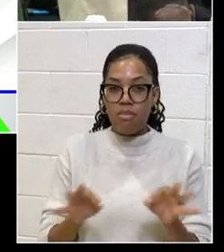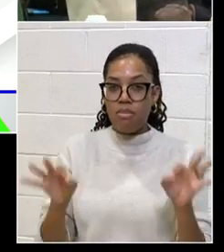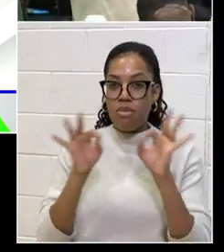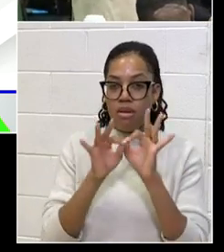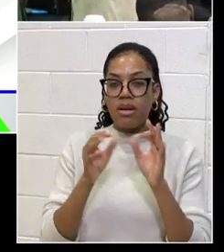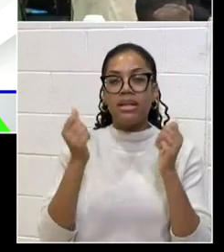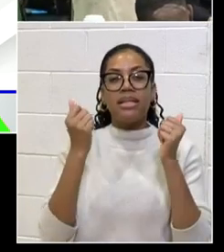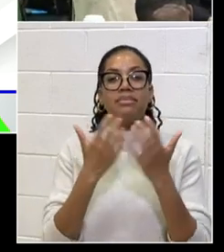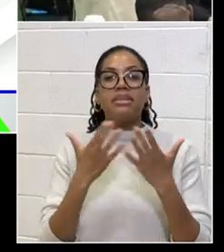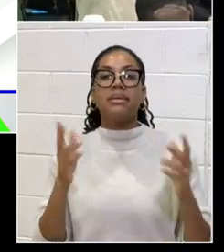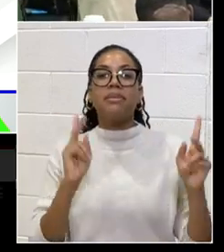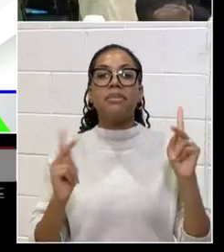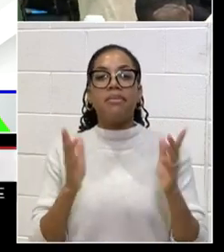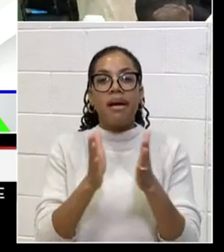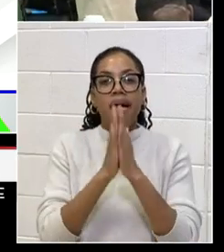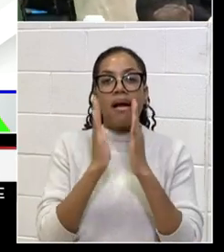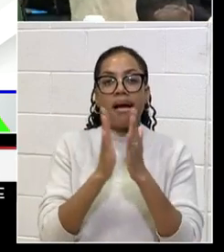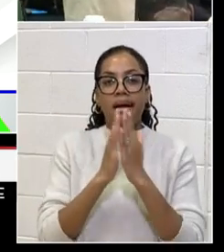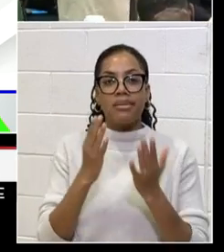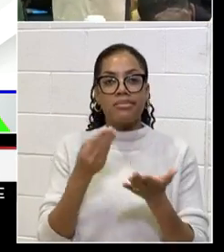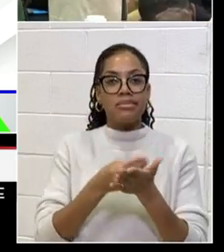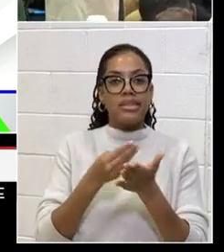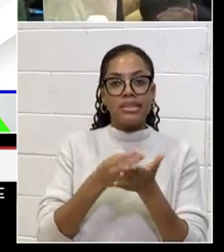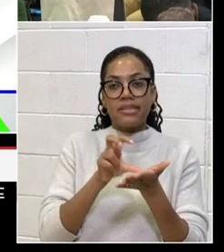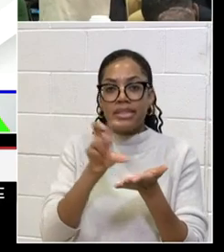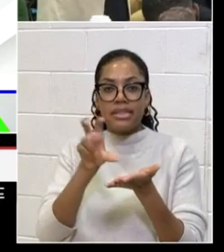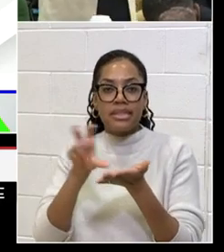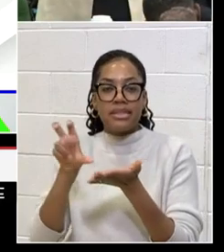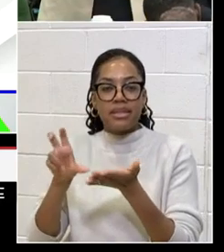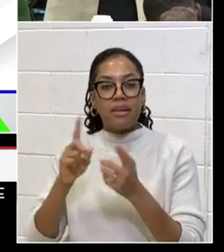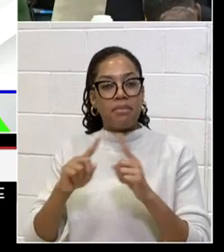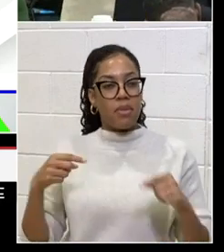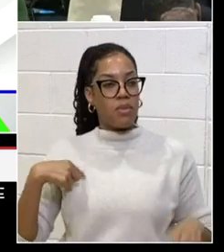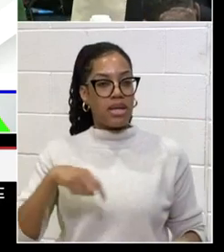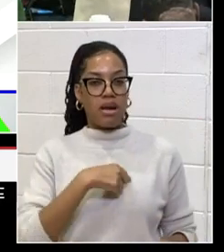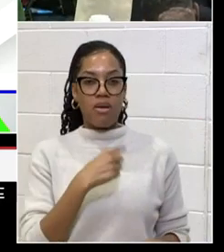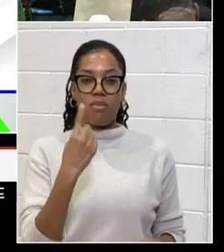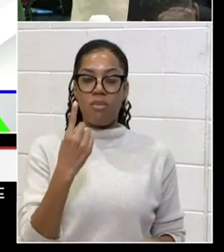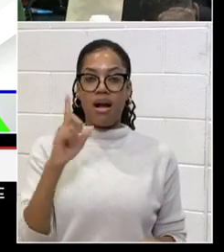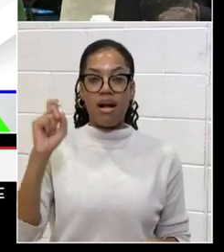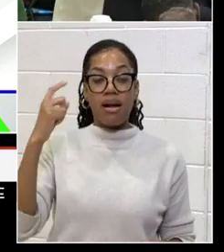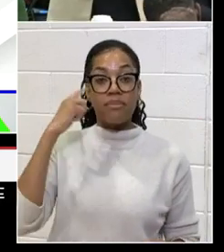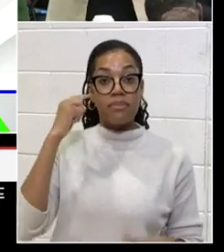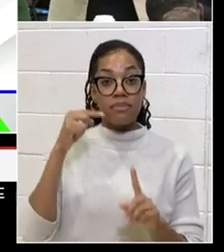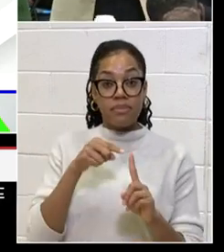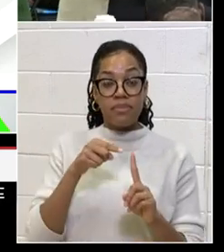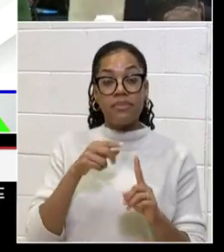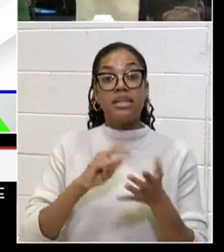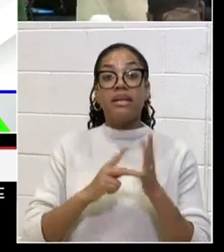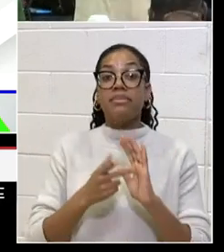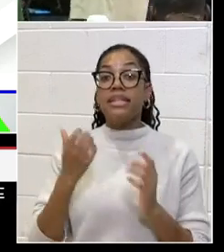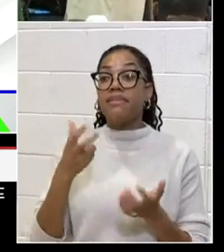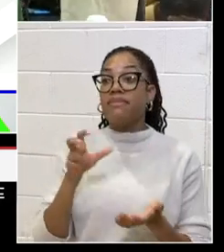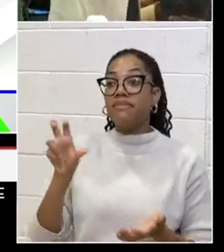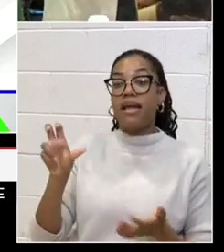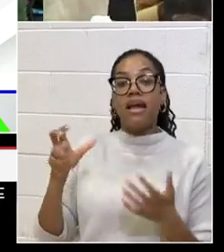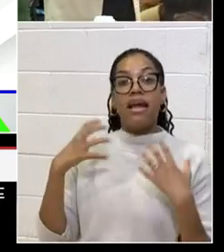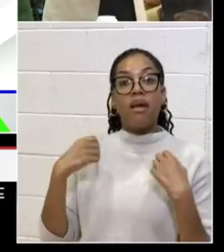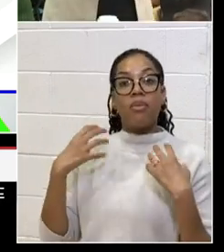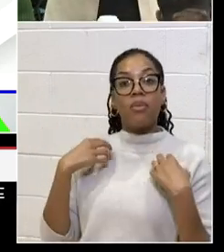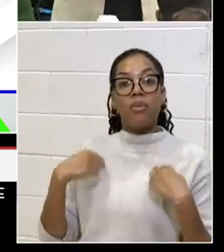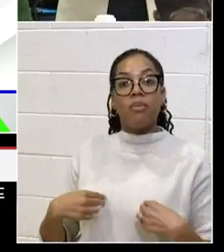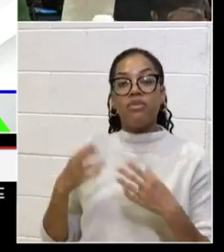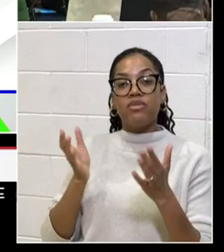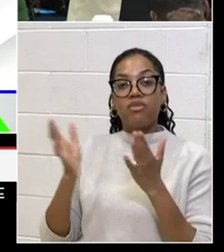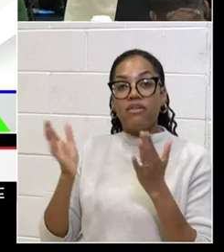are asking you to invest in, and we're one government, right? Like, so when you invest in health and human services and